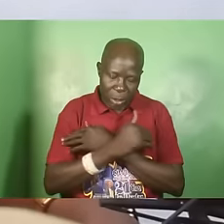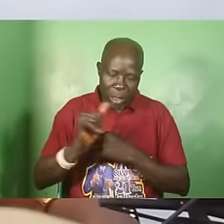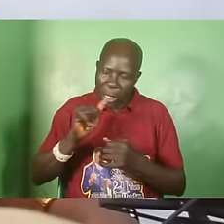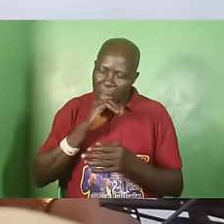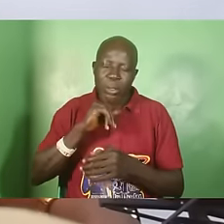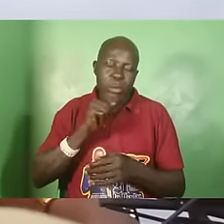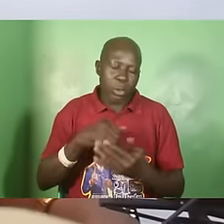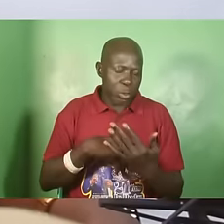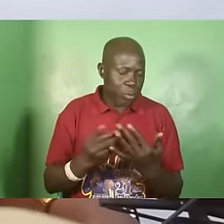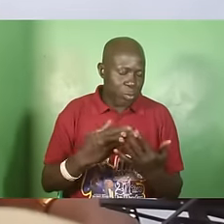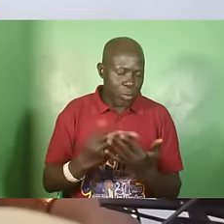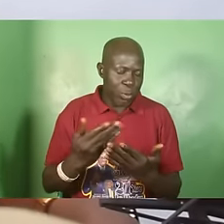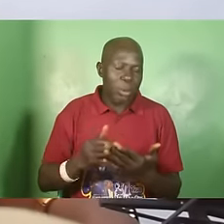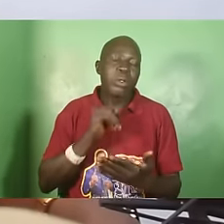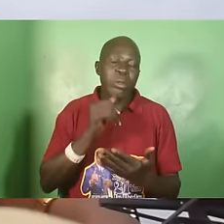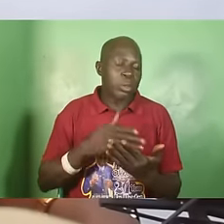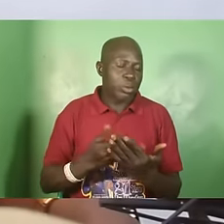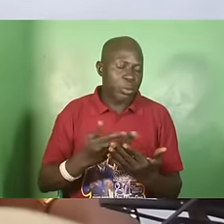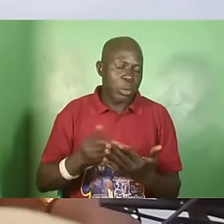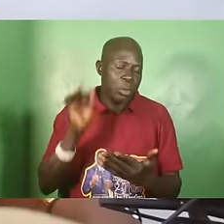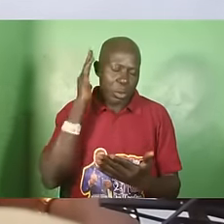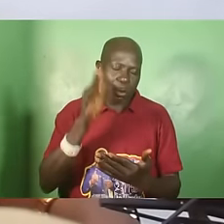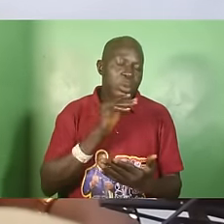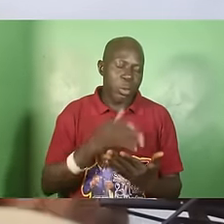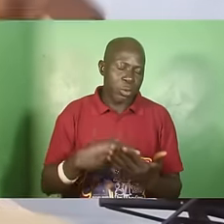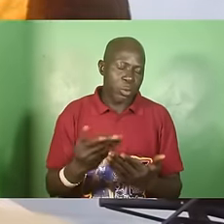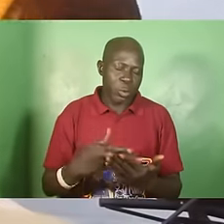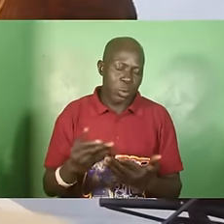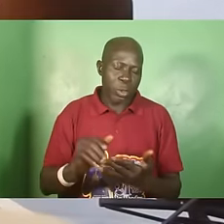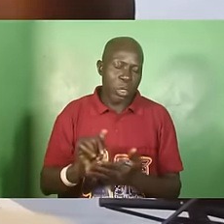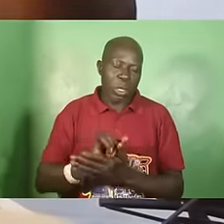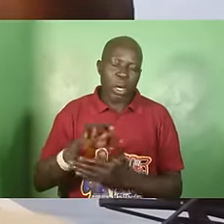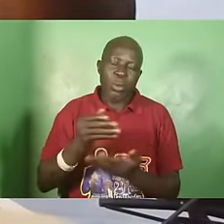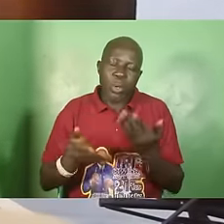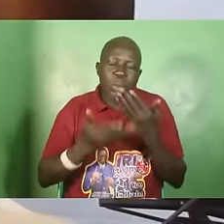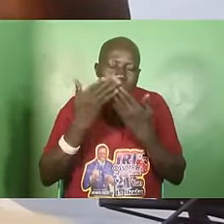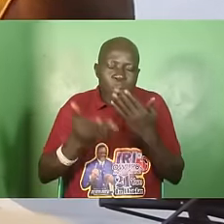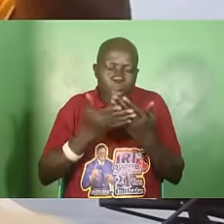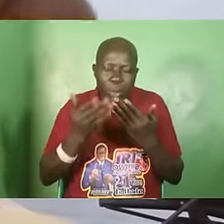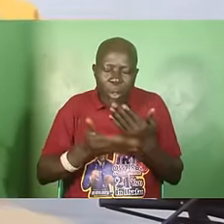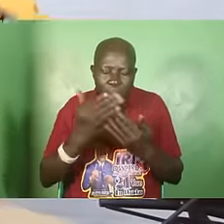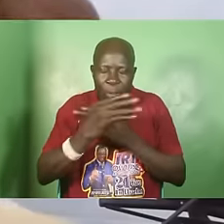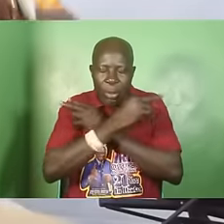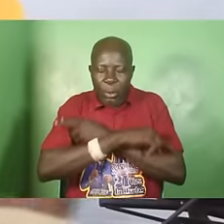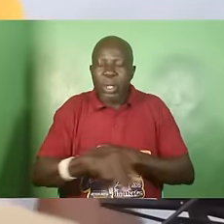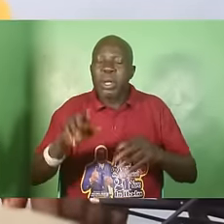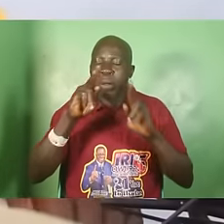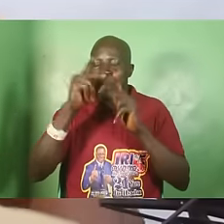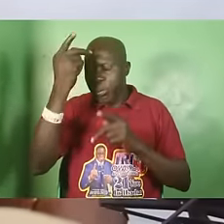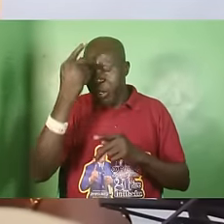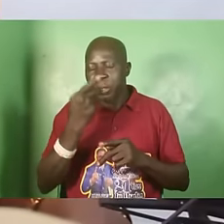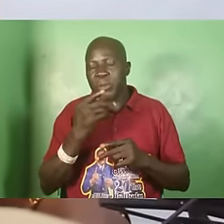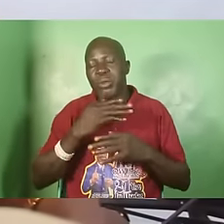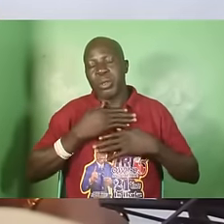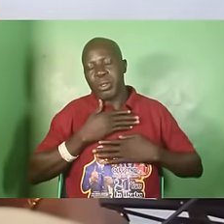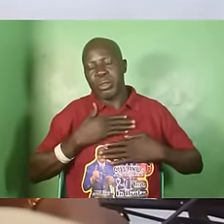on, miss you. You should not miss it. Come on, miss you. They should not miss it. Come on, miss you. They should not miss it. With their comfort. They are who be not the bad one. That is